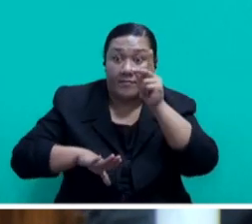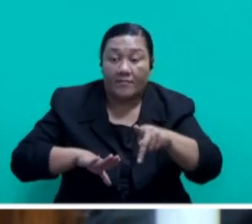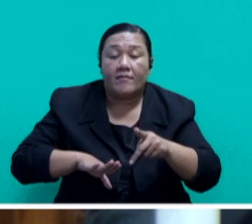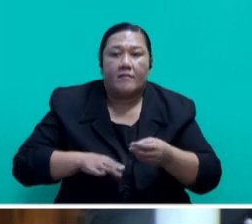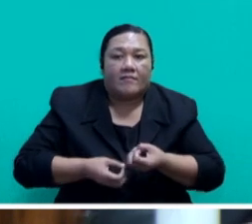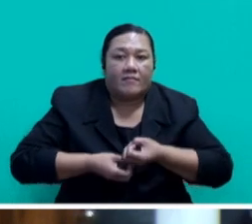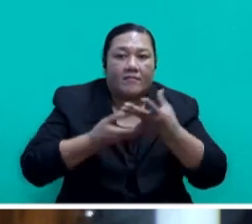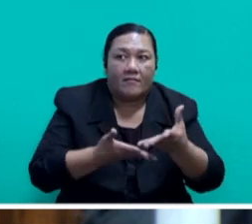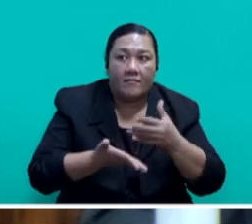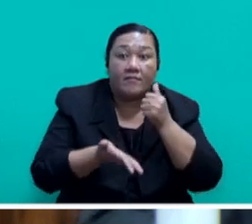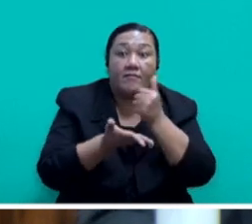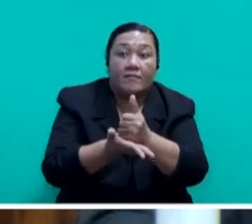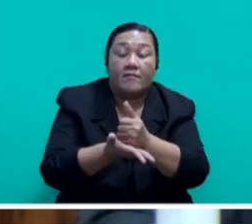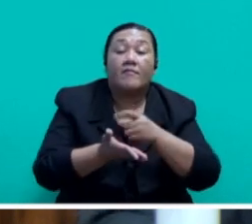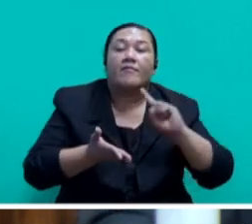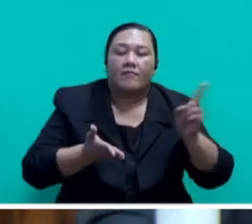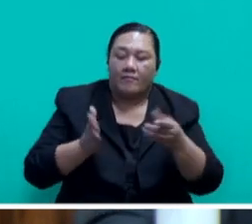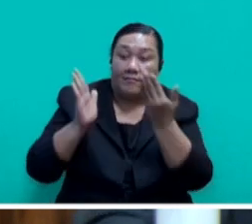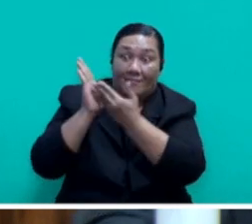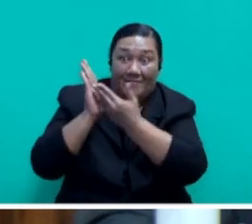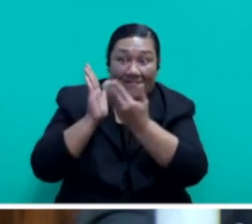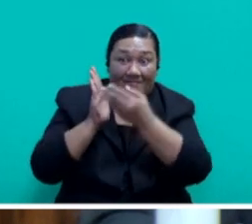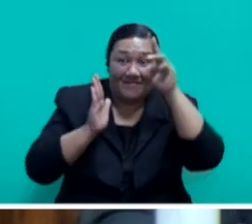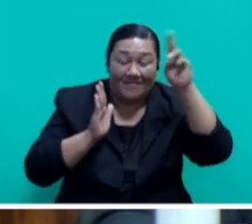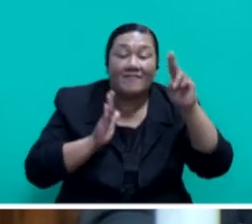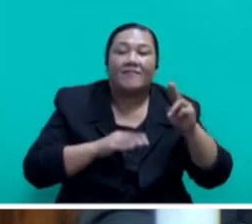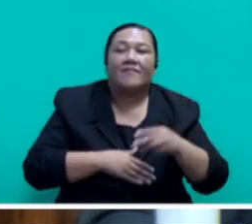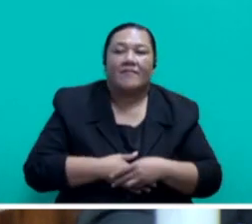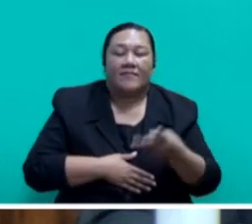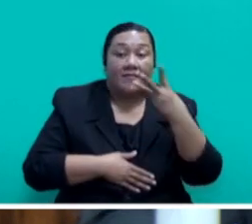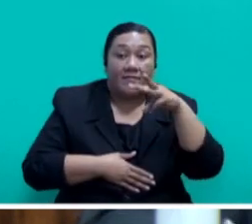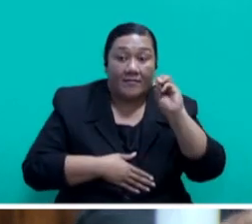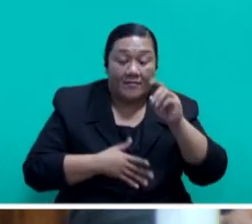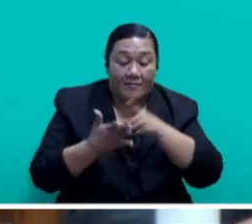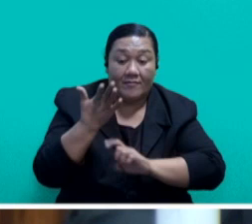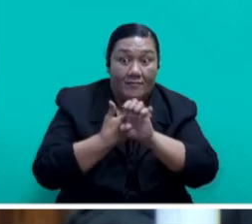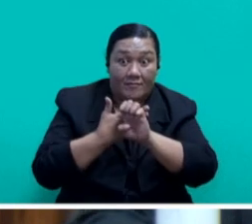support for the national budget delivered on 30th of June 2023.